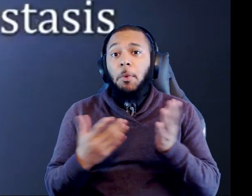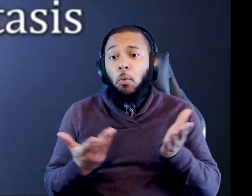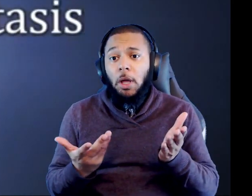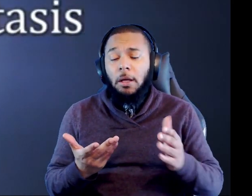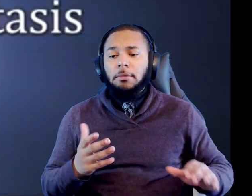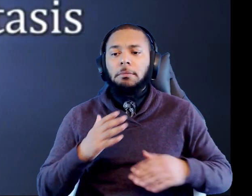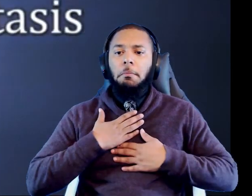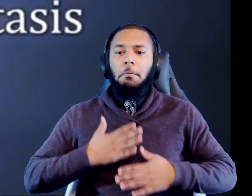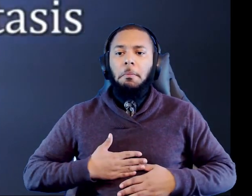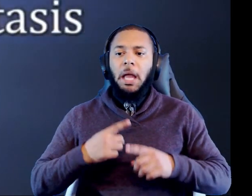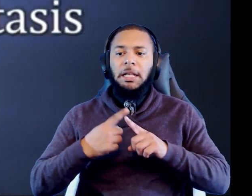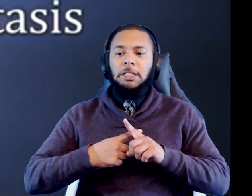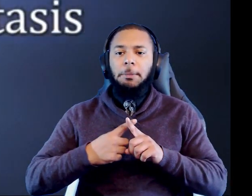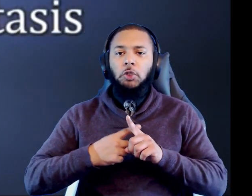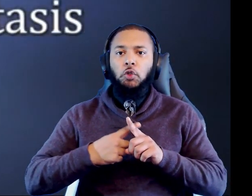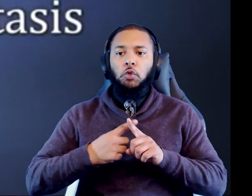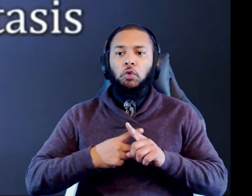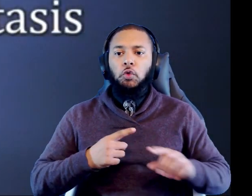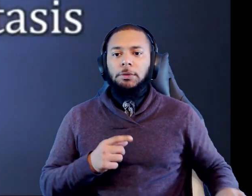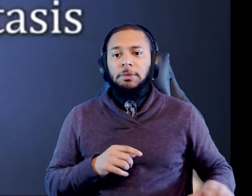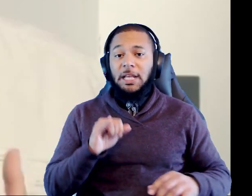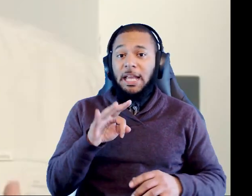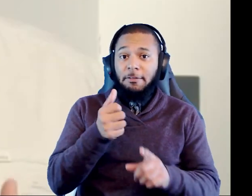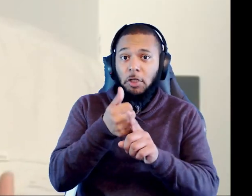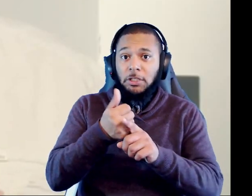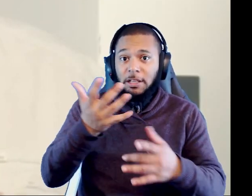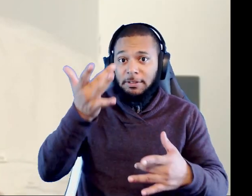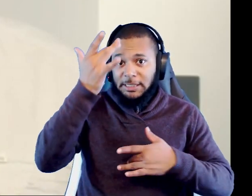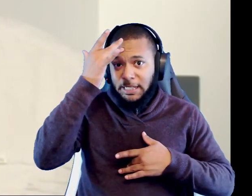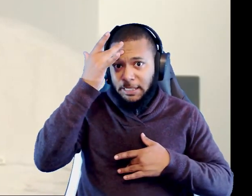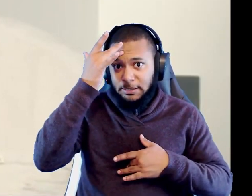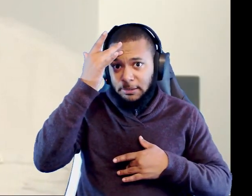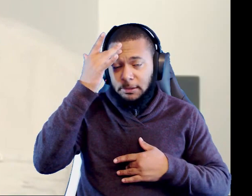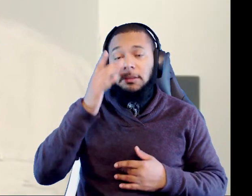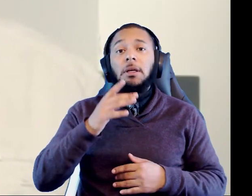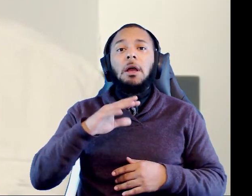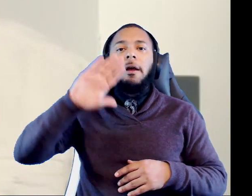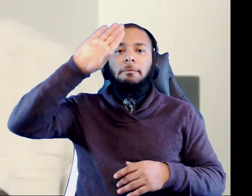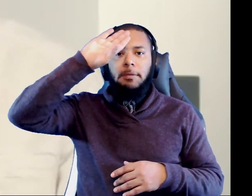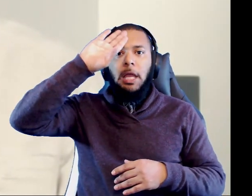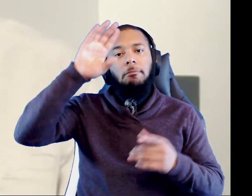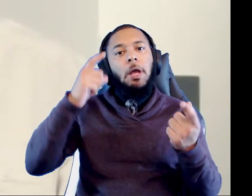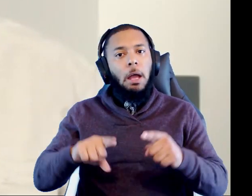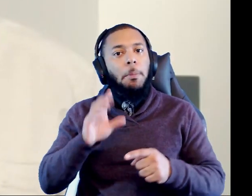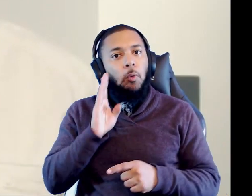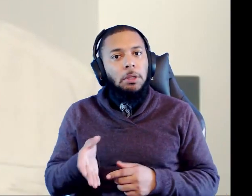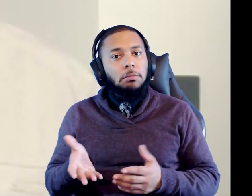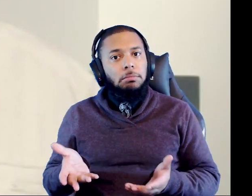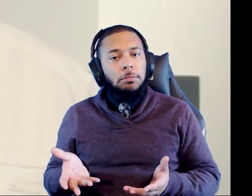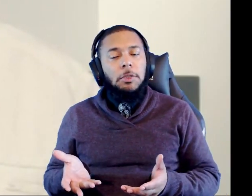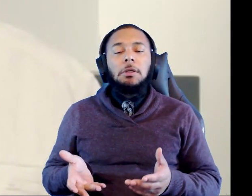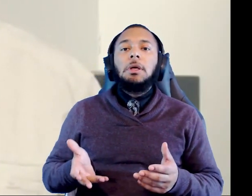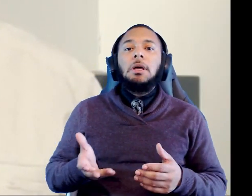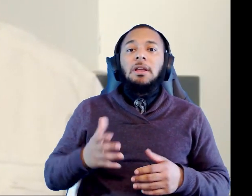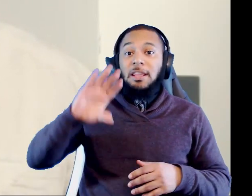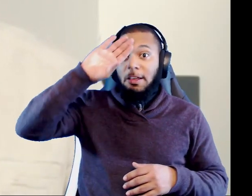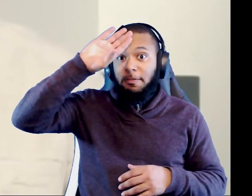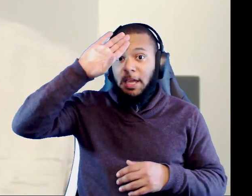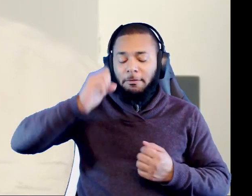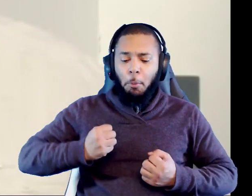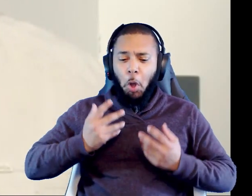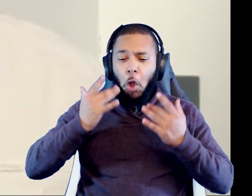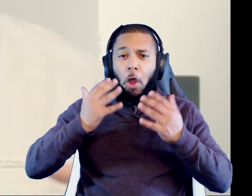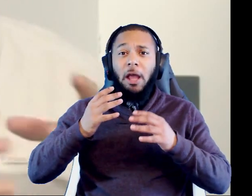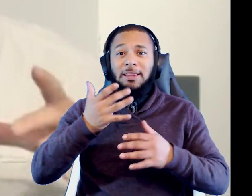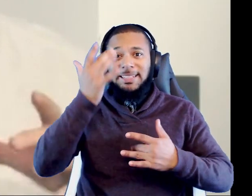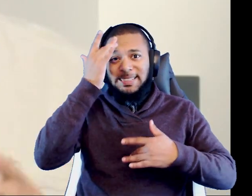temperature, homeostasis. If you get sick, you may develop a fever. The fever helps drive the sickness from your body, and eventually